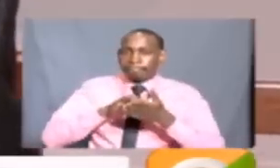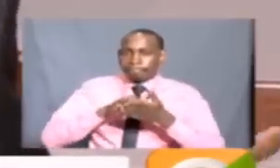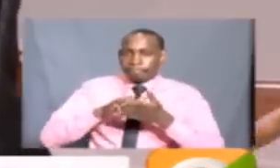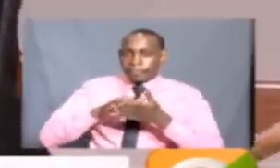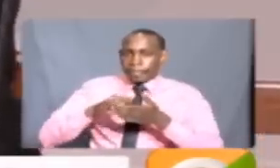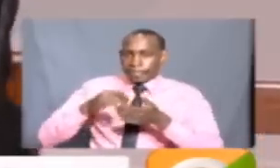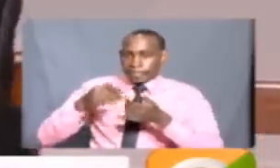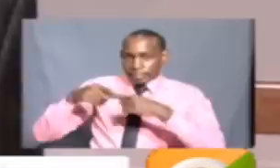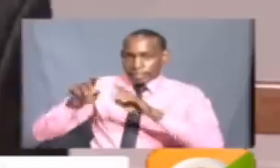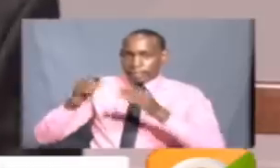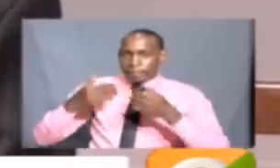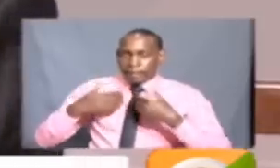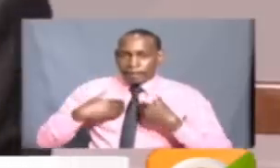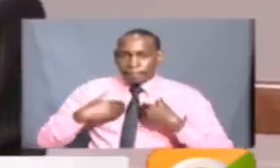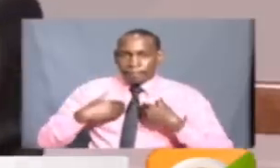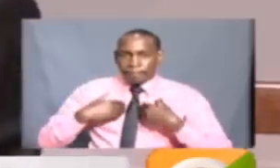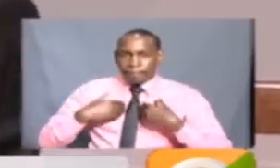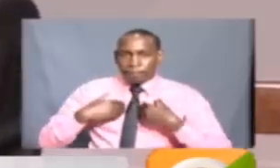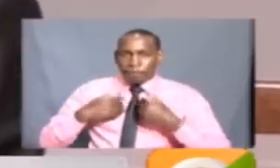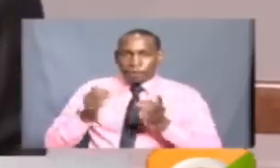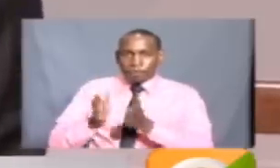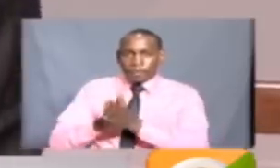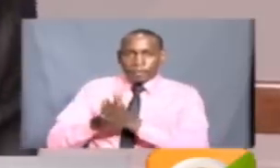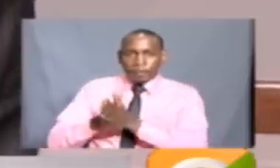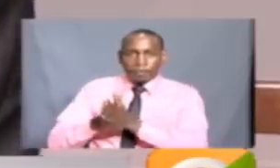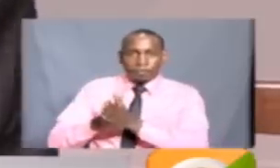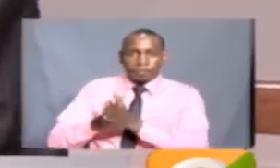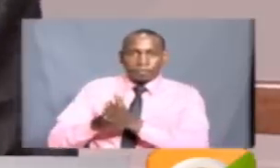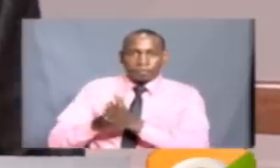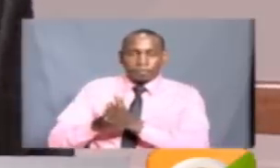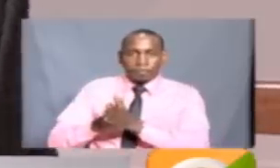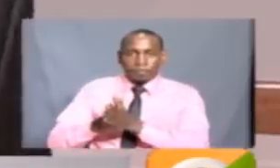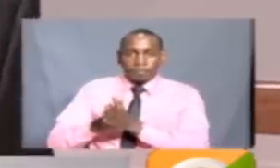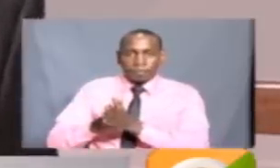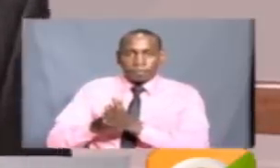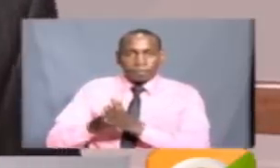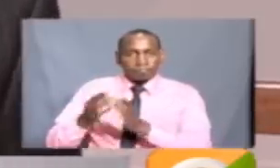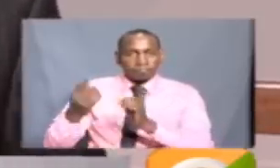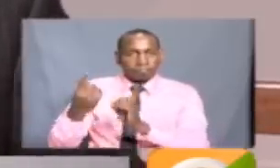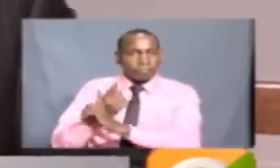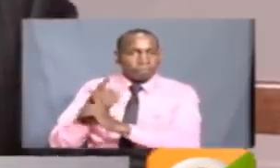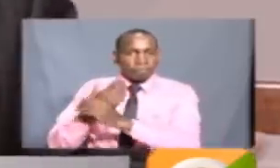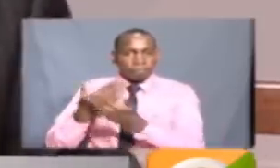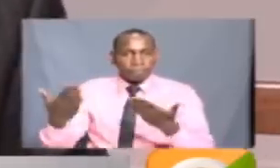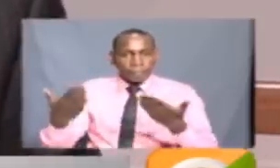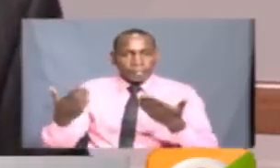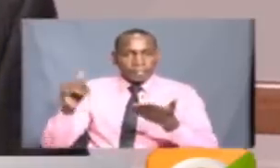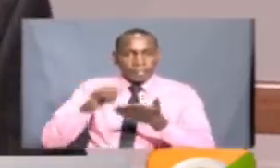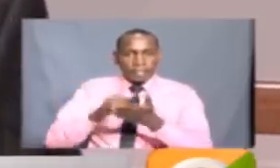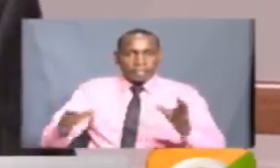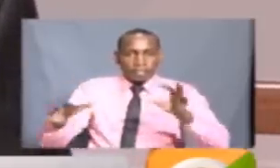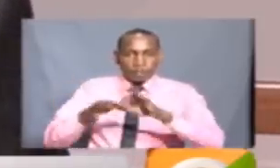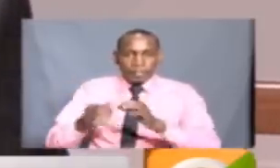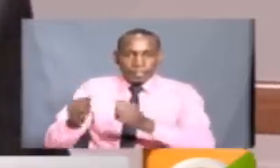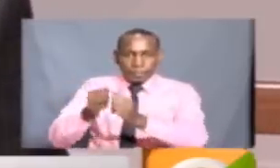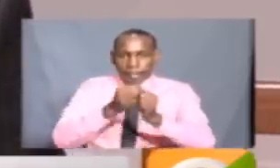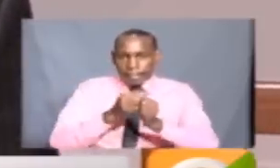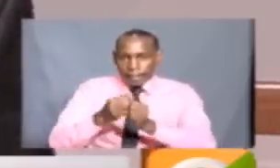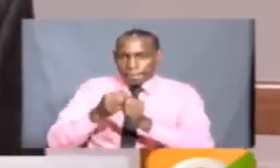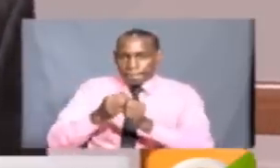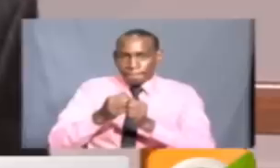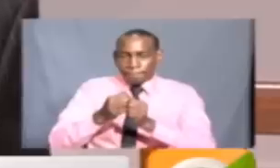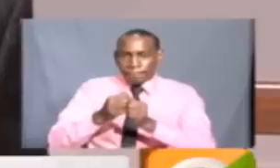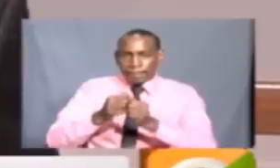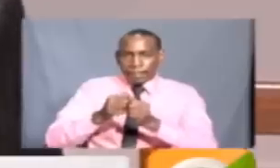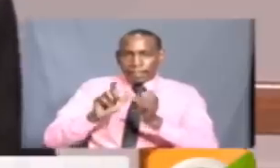with your clerks, and he comes with his youths on Lahore. Yes. And you put them together, and you beat